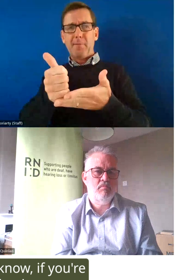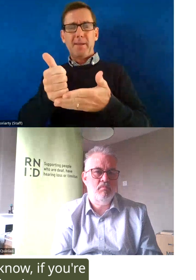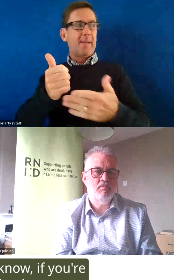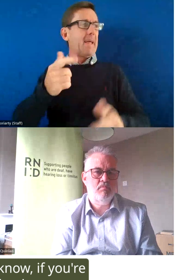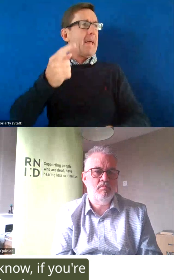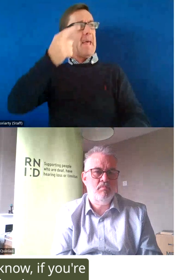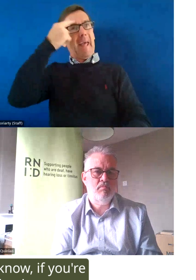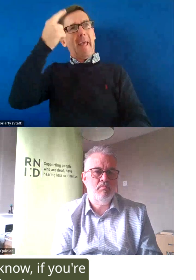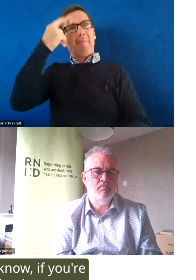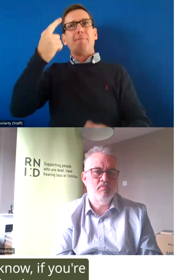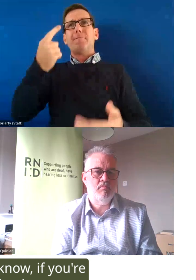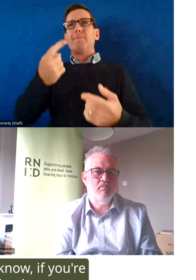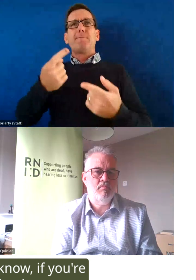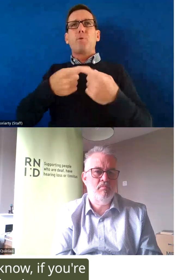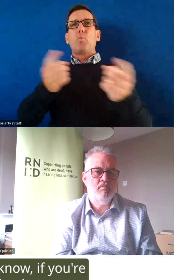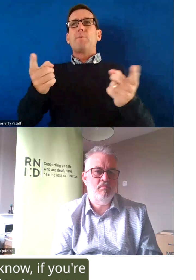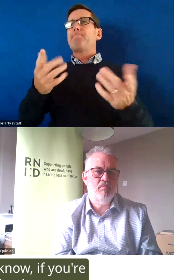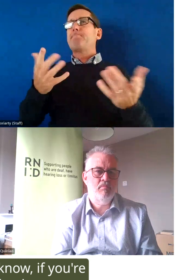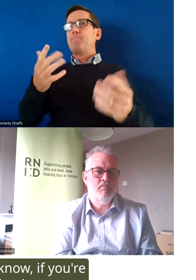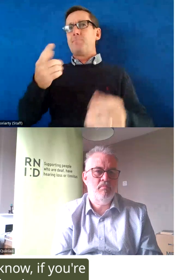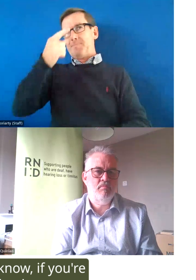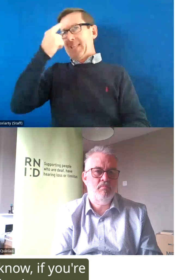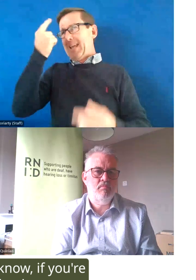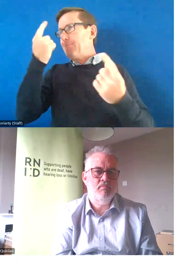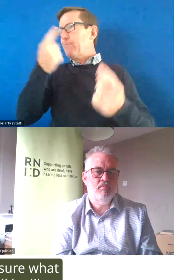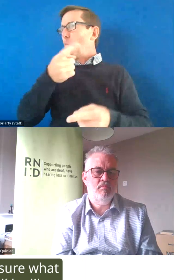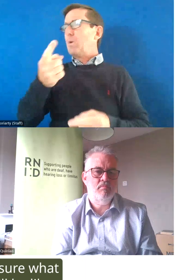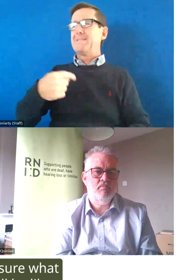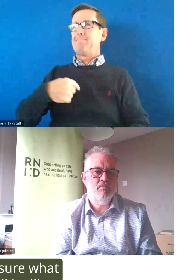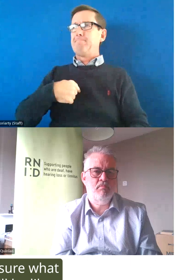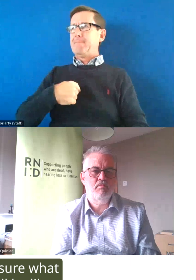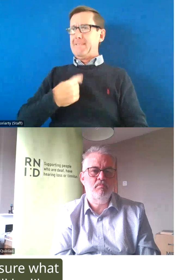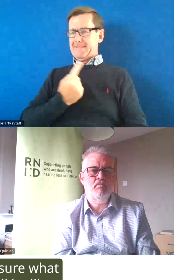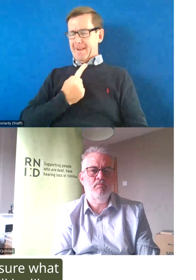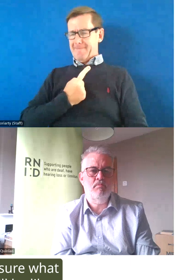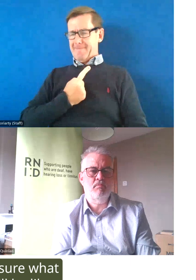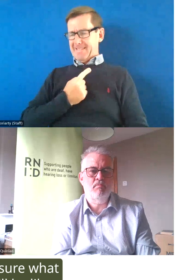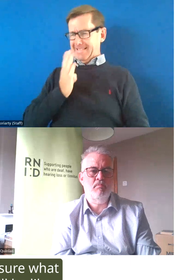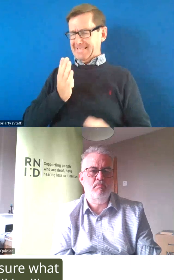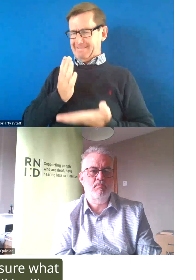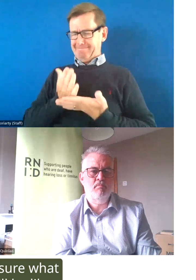are, if you're thinking about voting in person and you're not sure what